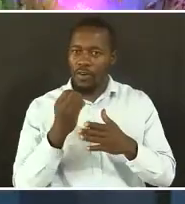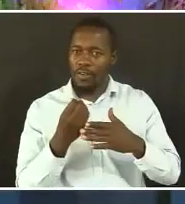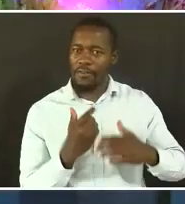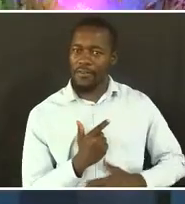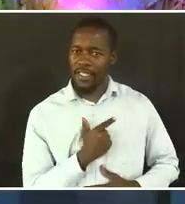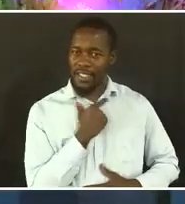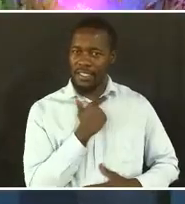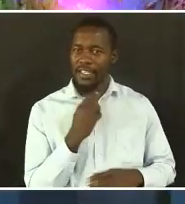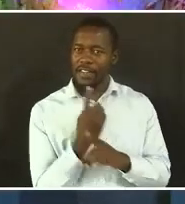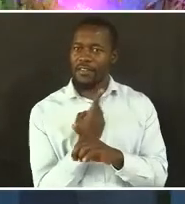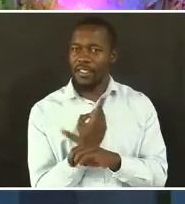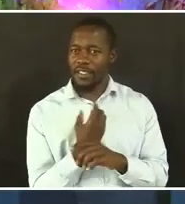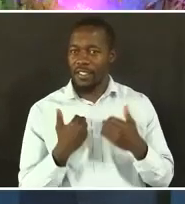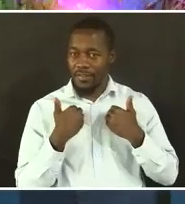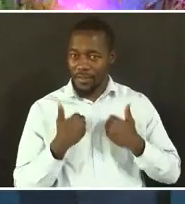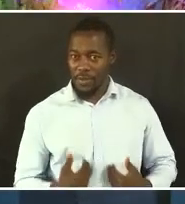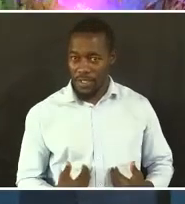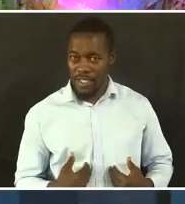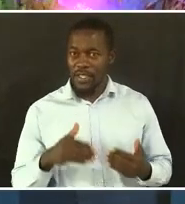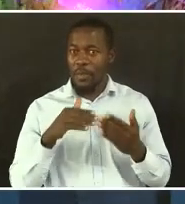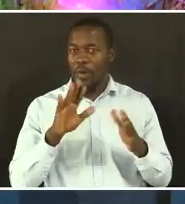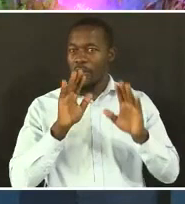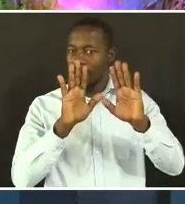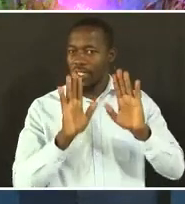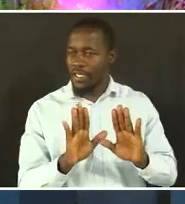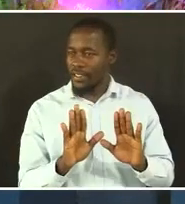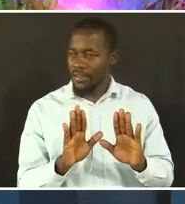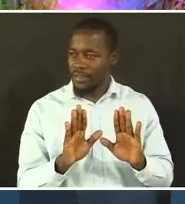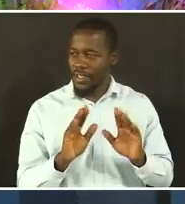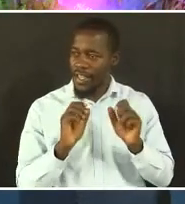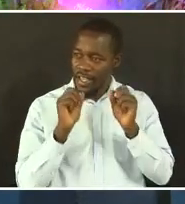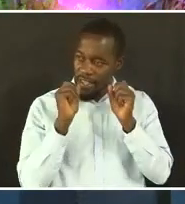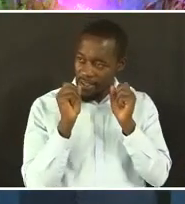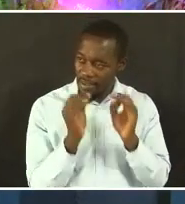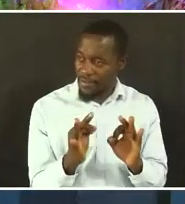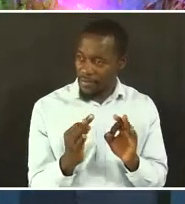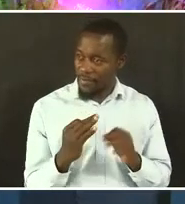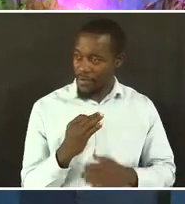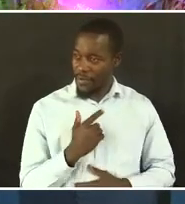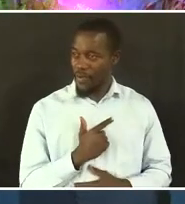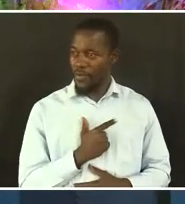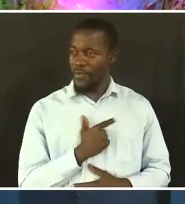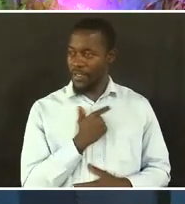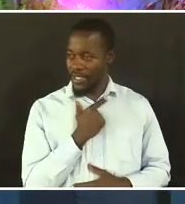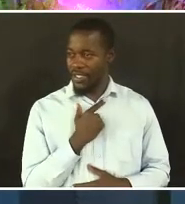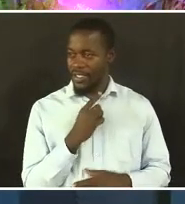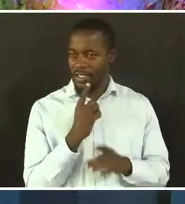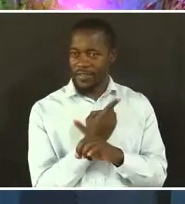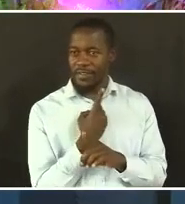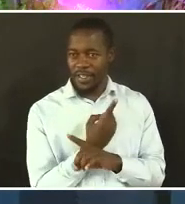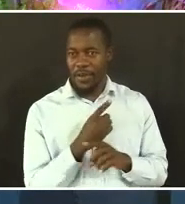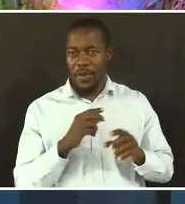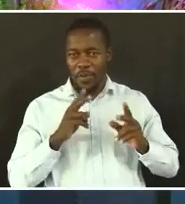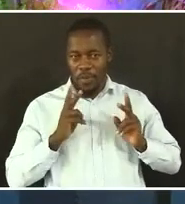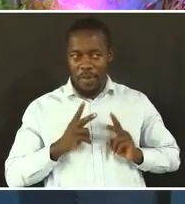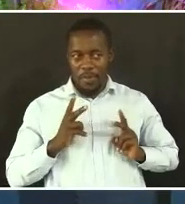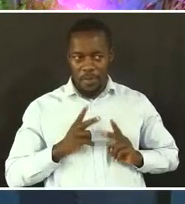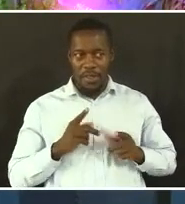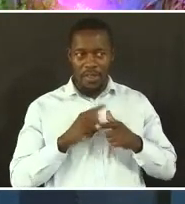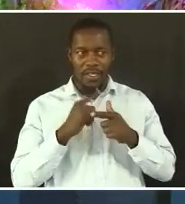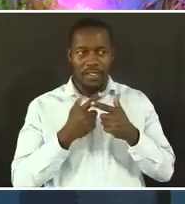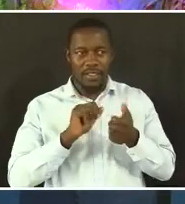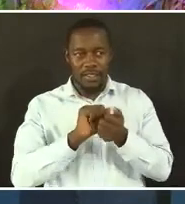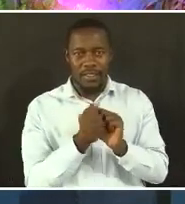If less time was spent on sermonizing and more time was spent in